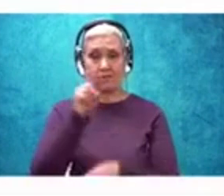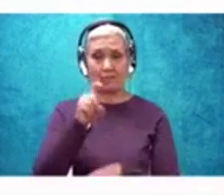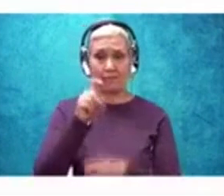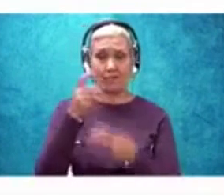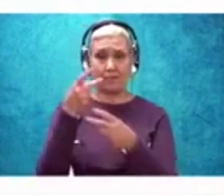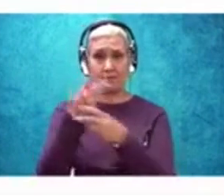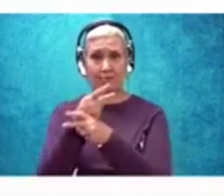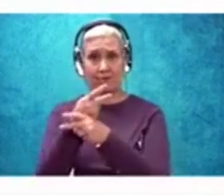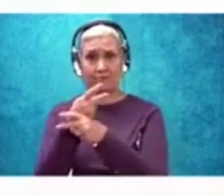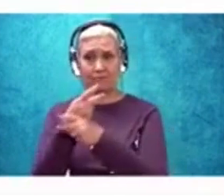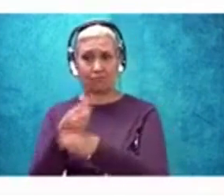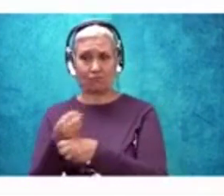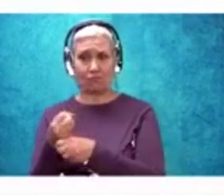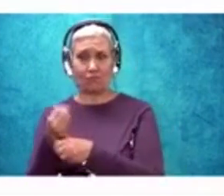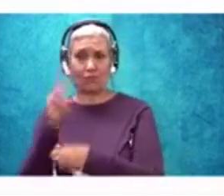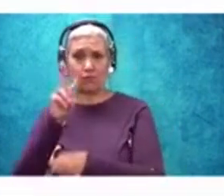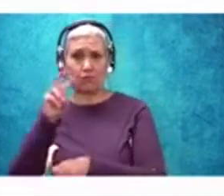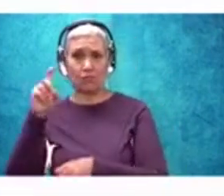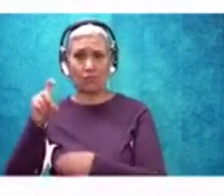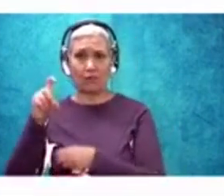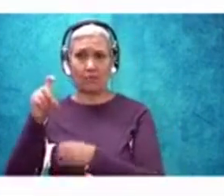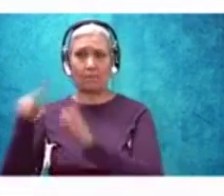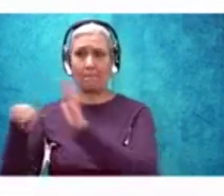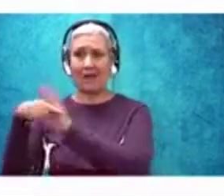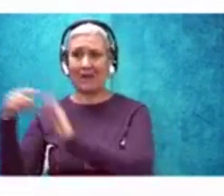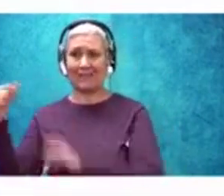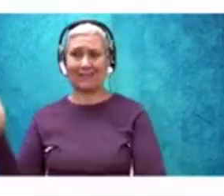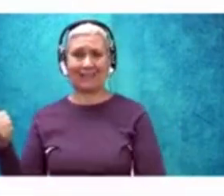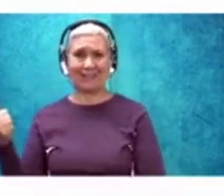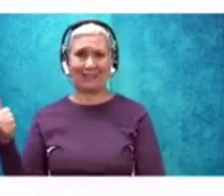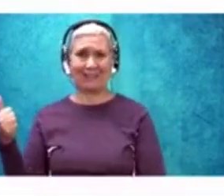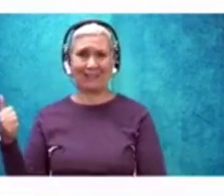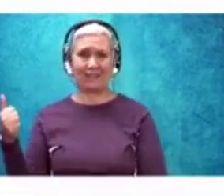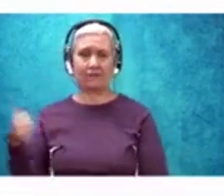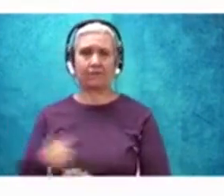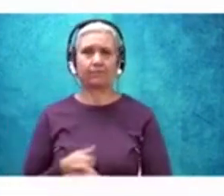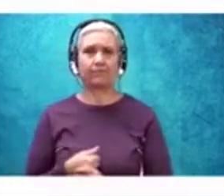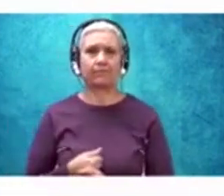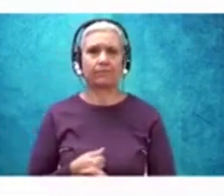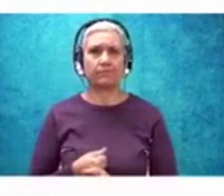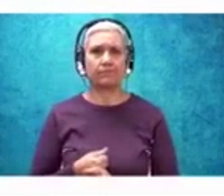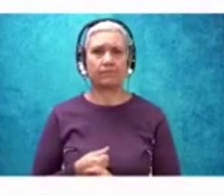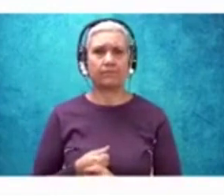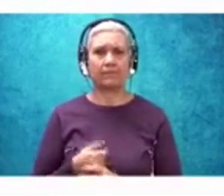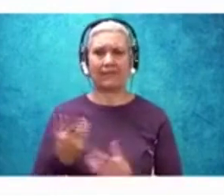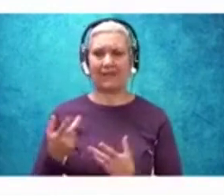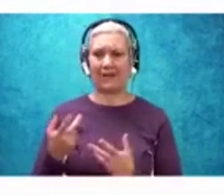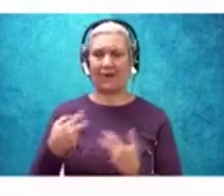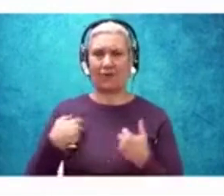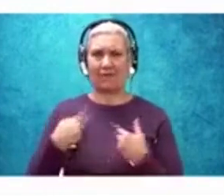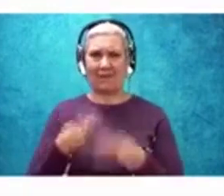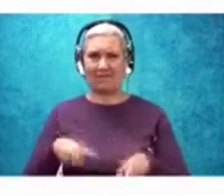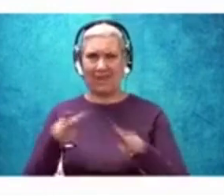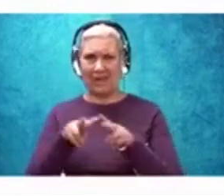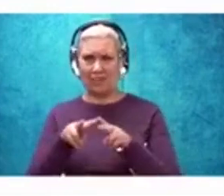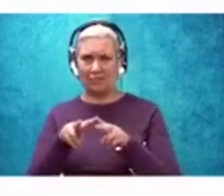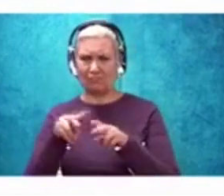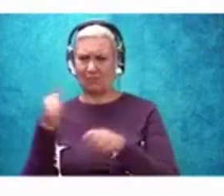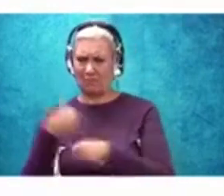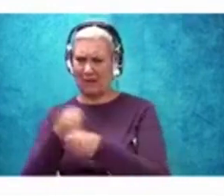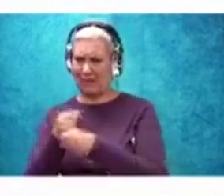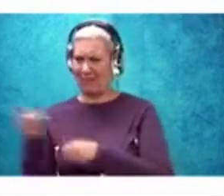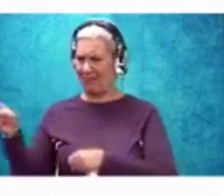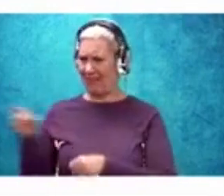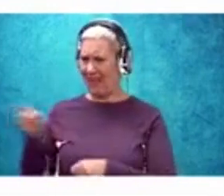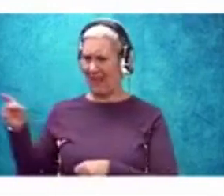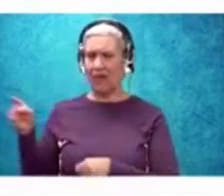times the quantity 2x minus 10. So how can I find values to make this true? Well, similar